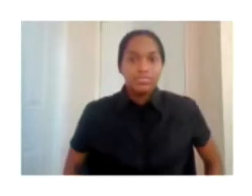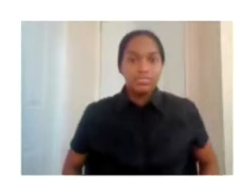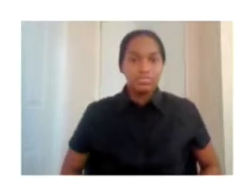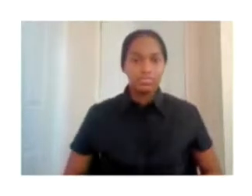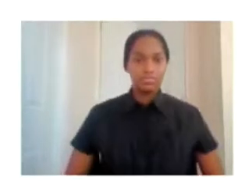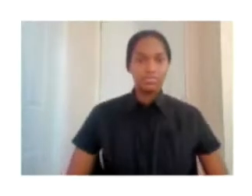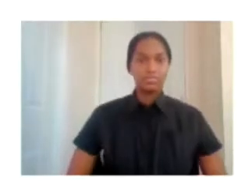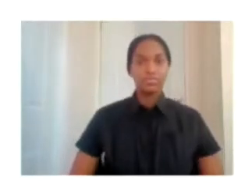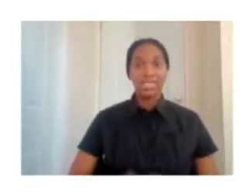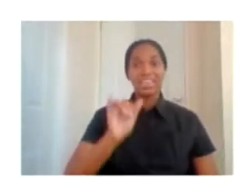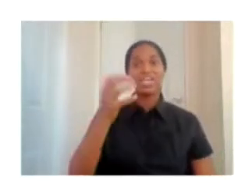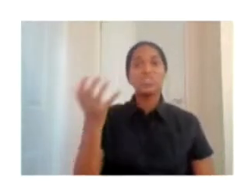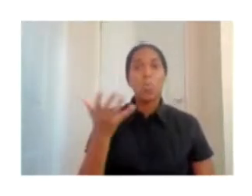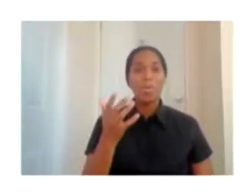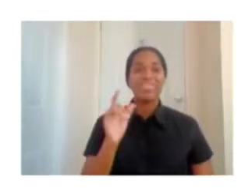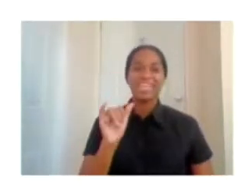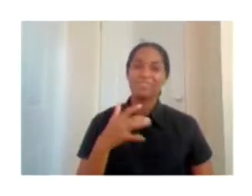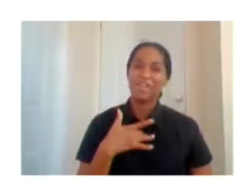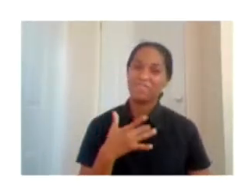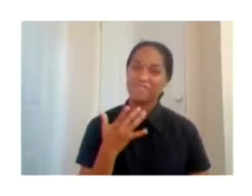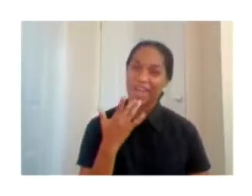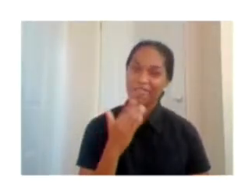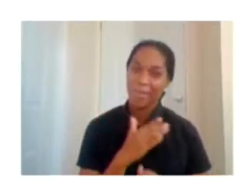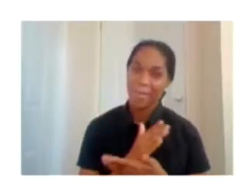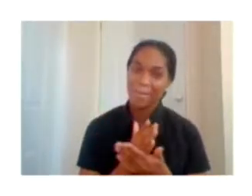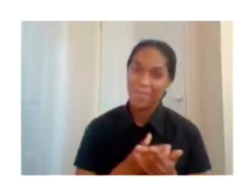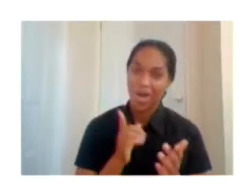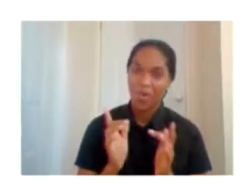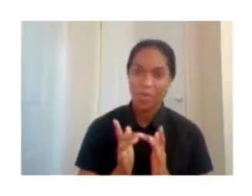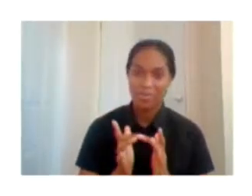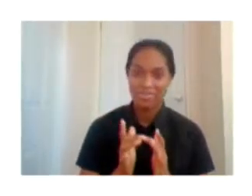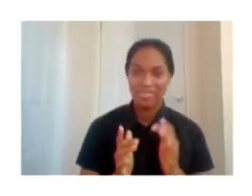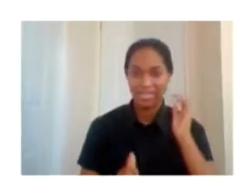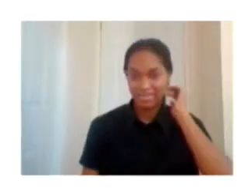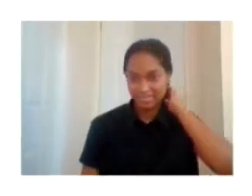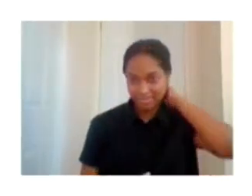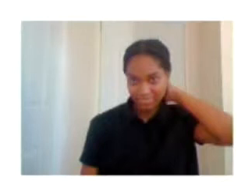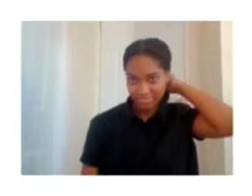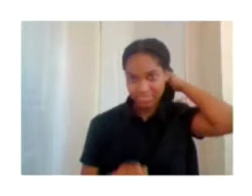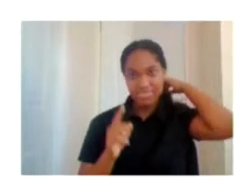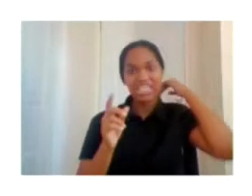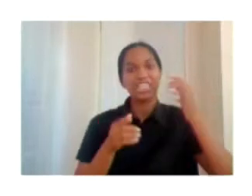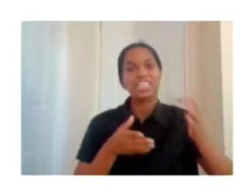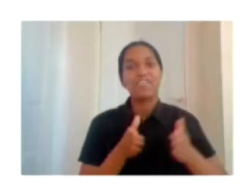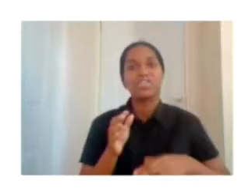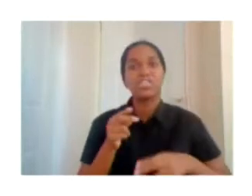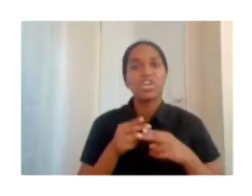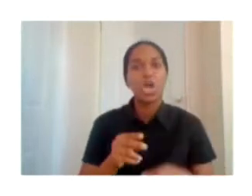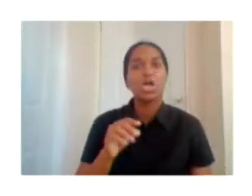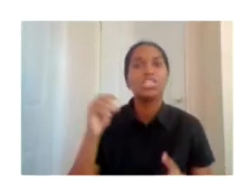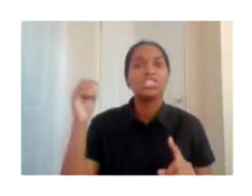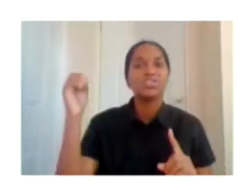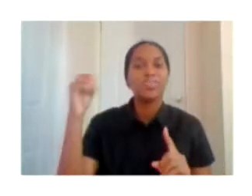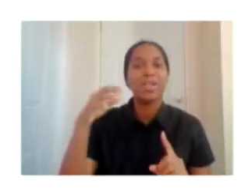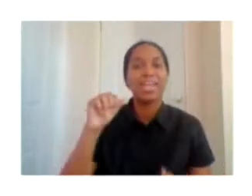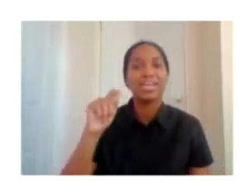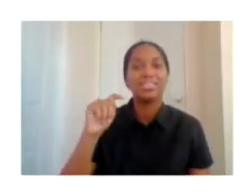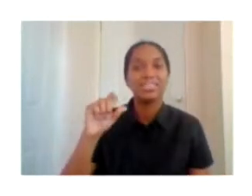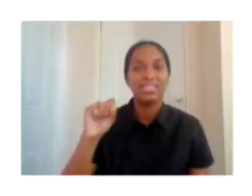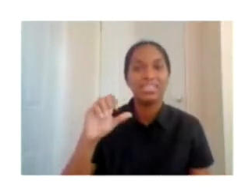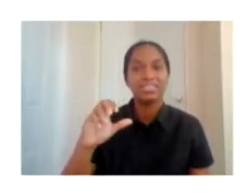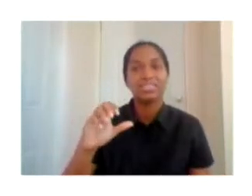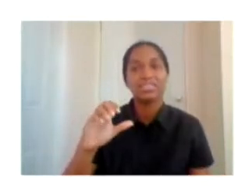This is one of my favorite sections of the website. The navigation is called Spotlight ATSC